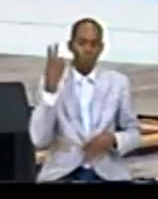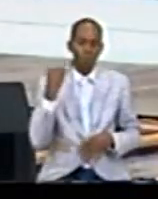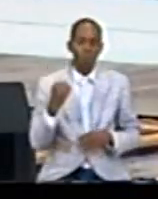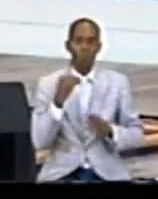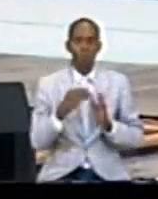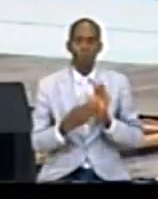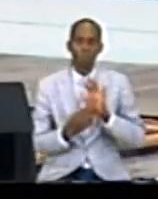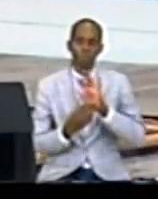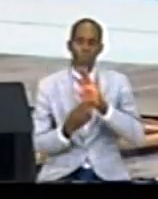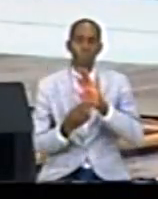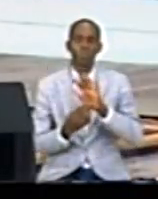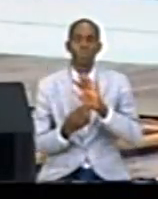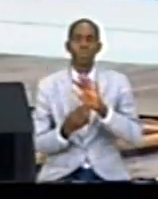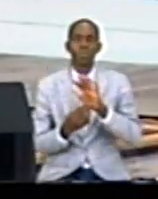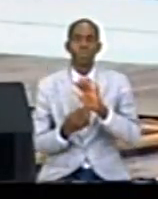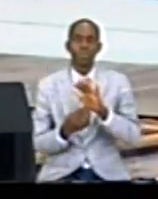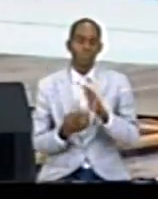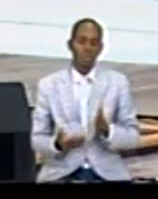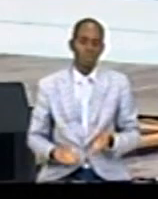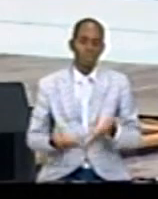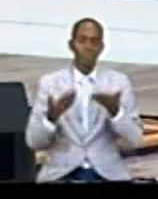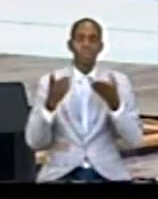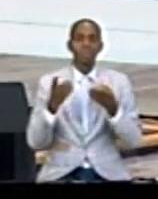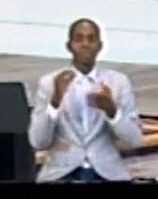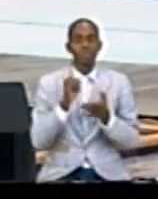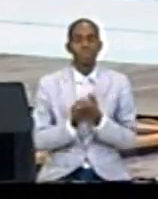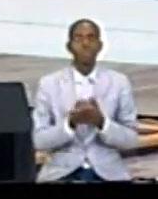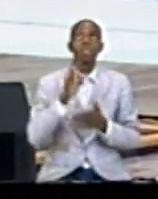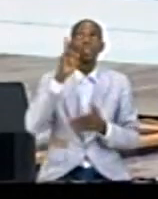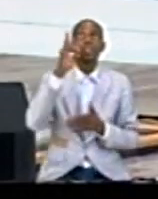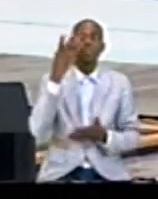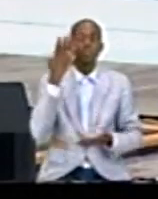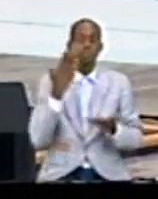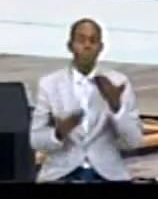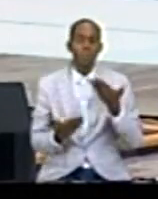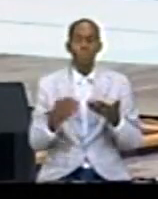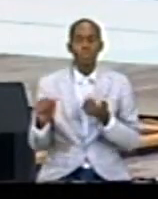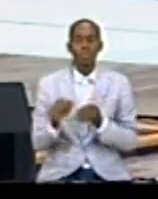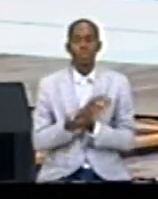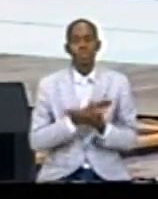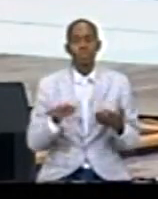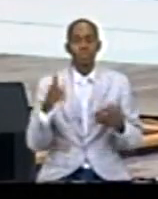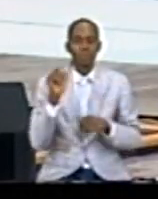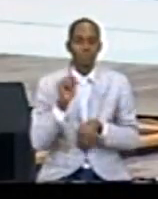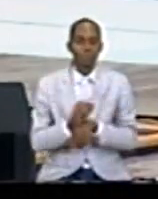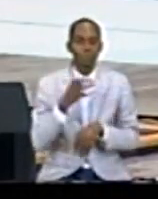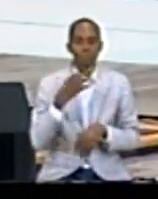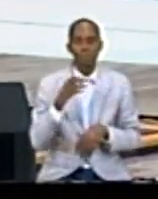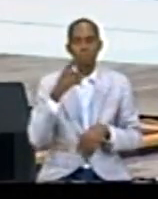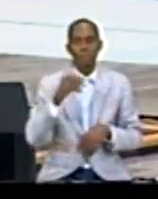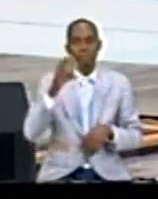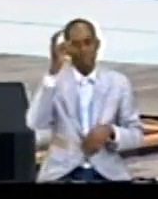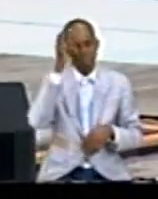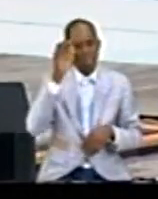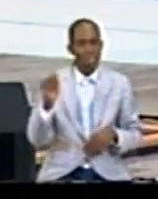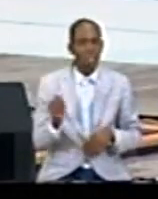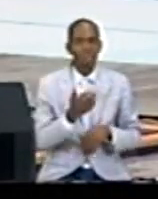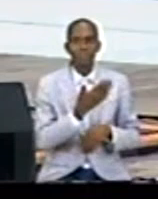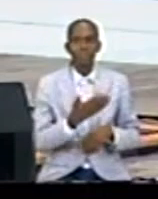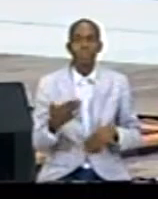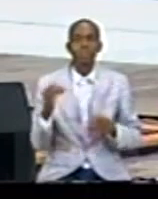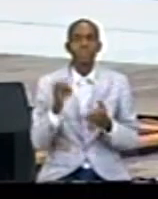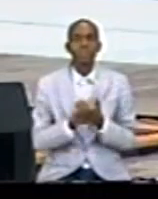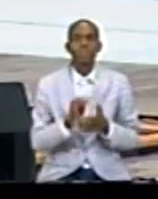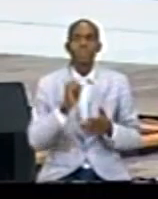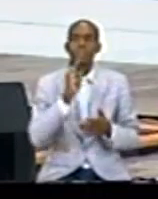manifested, that he might destroy the works of the devil. Anything that